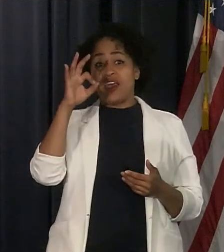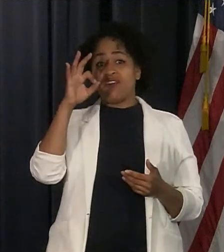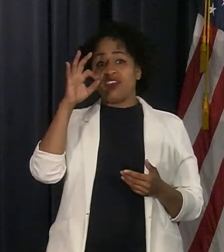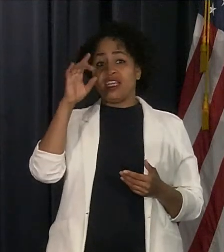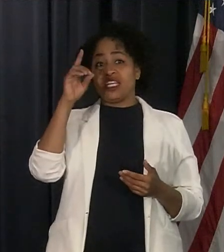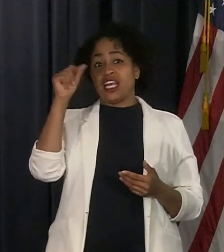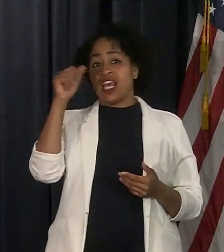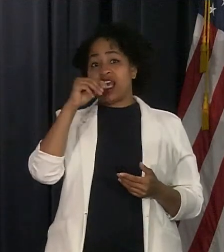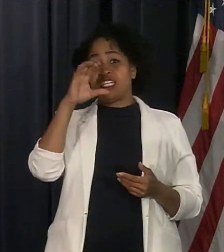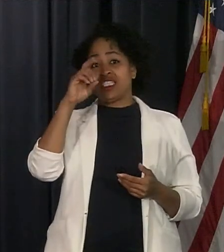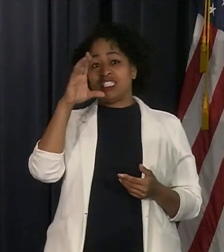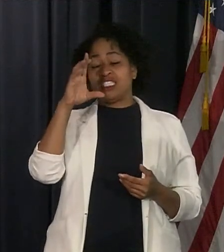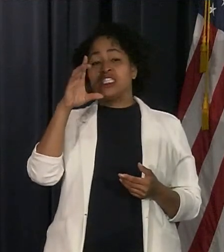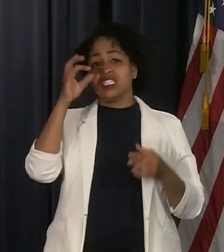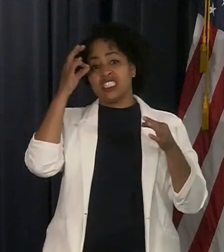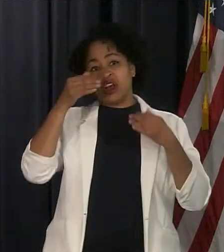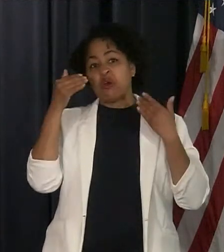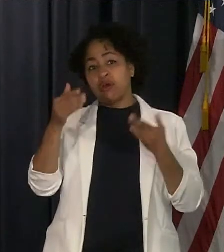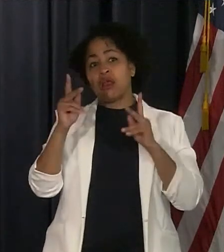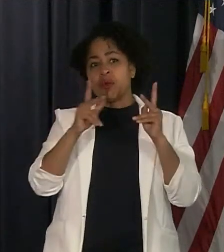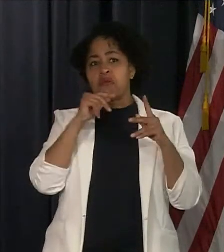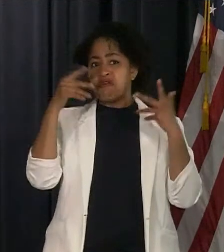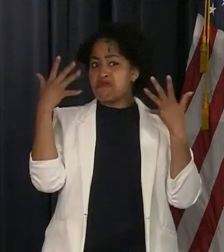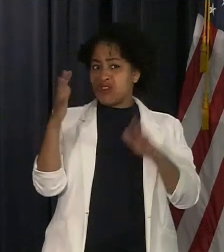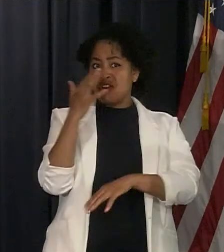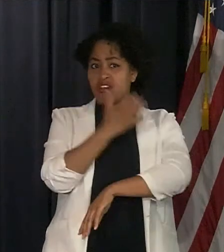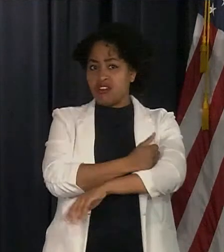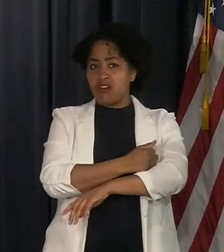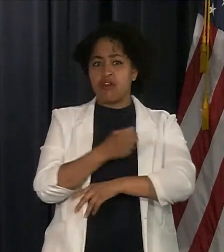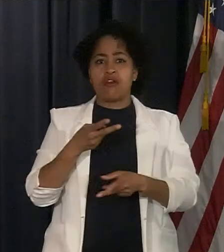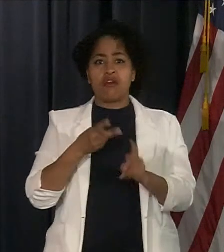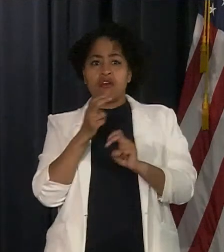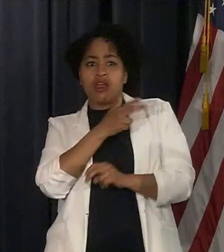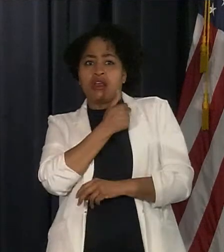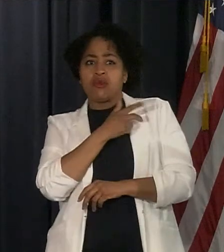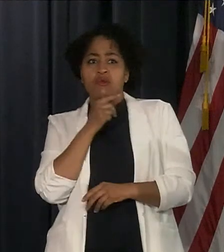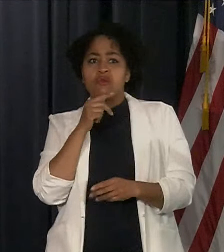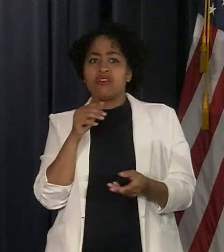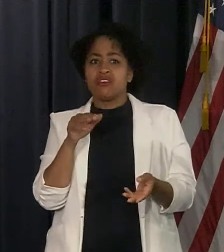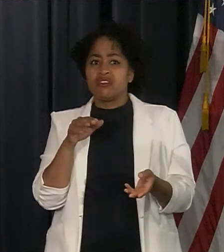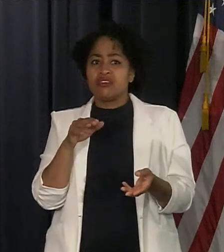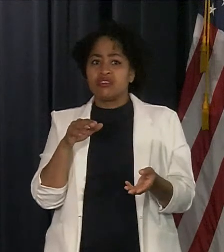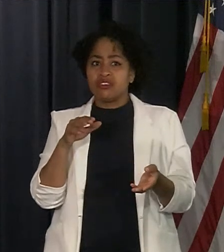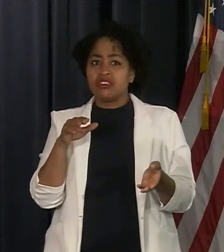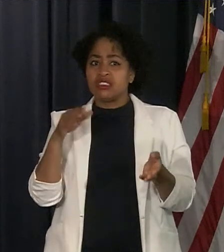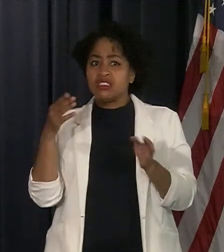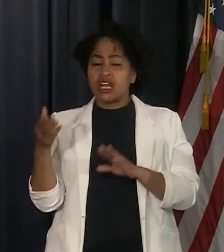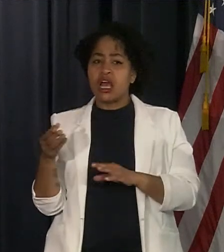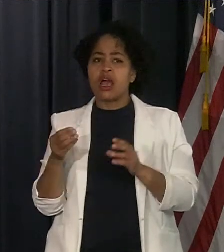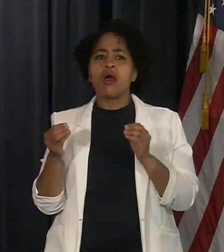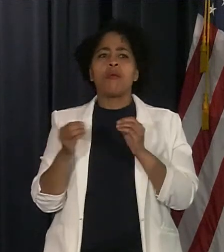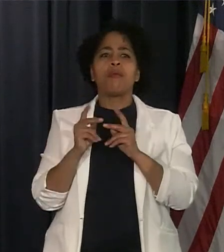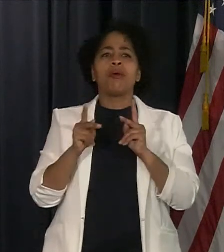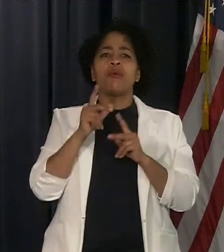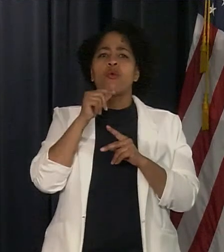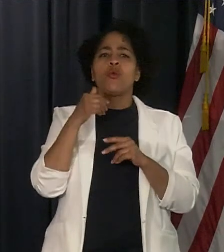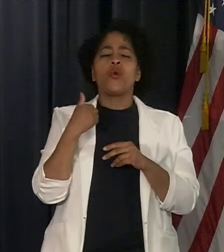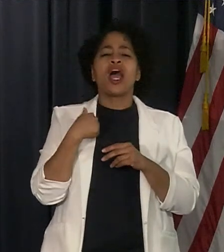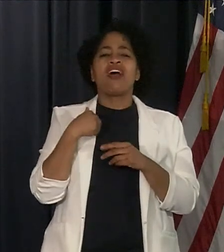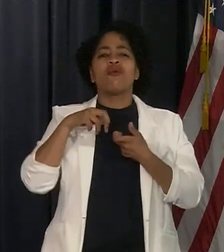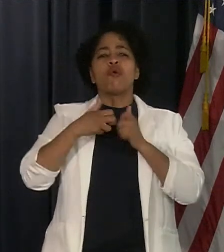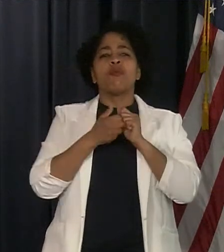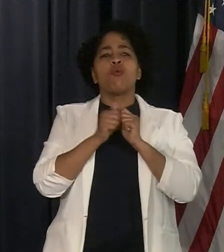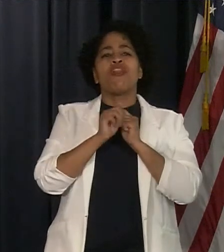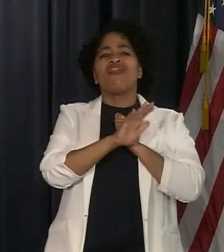CDC, is that the people who have been vaccinated, who are hospitalized or die, are overwhelmingly people who had a compromised